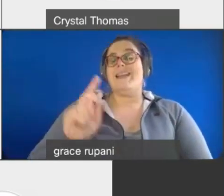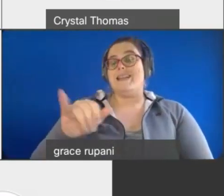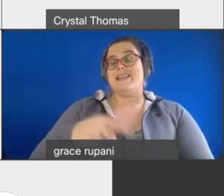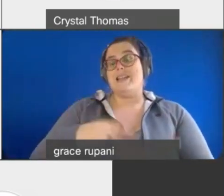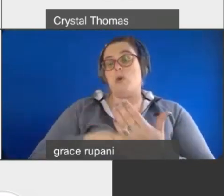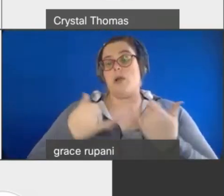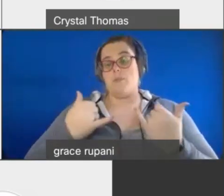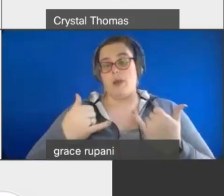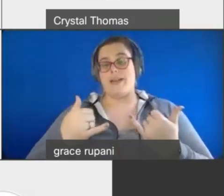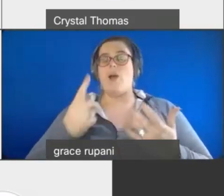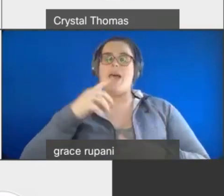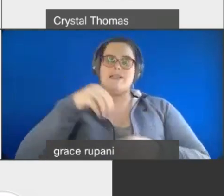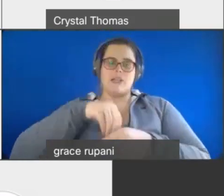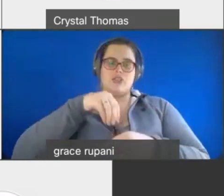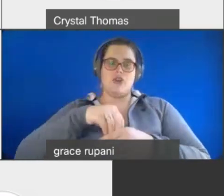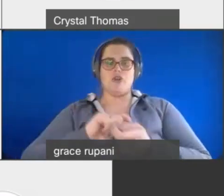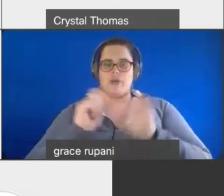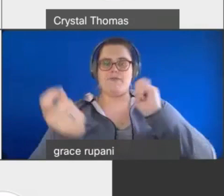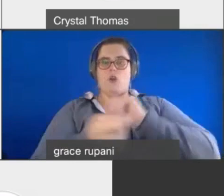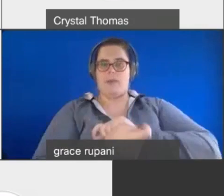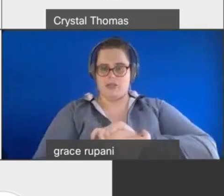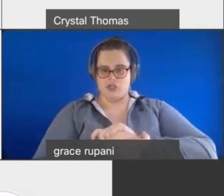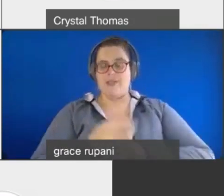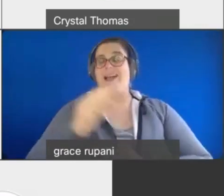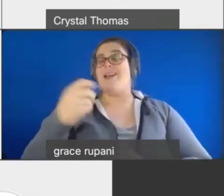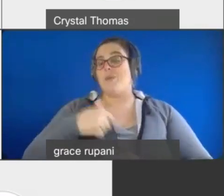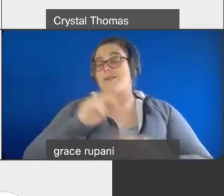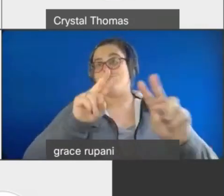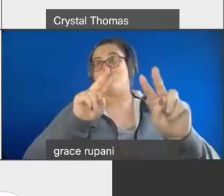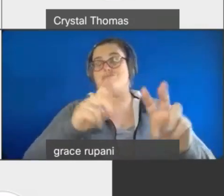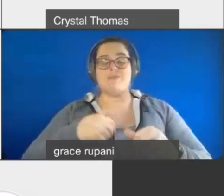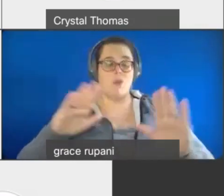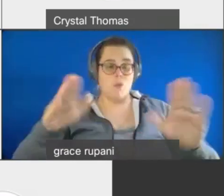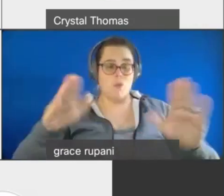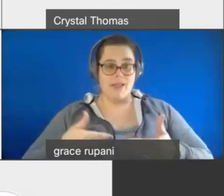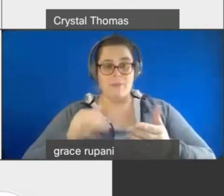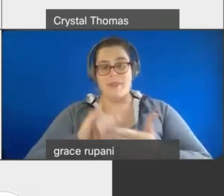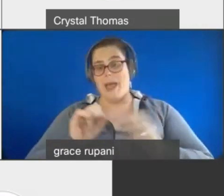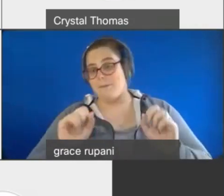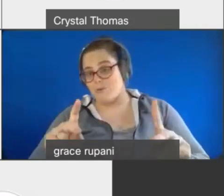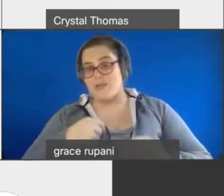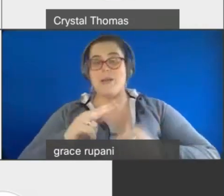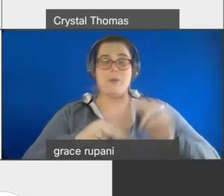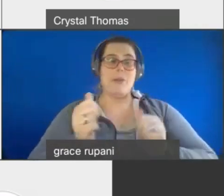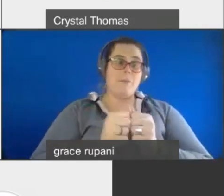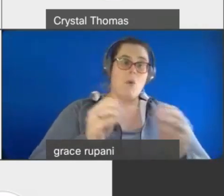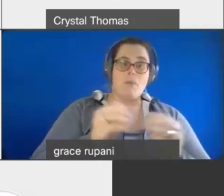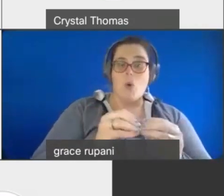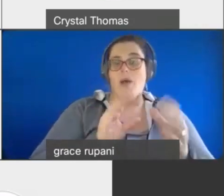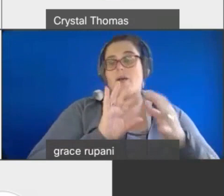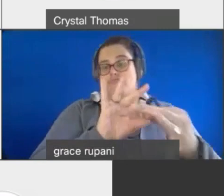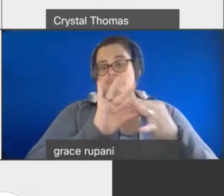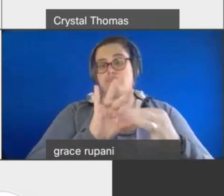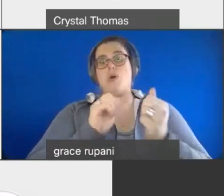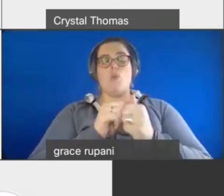an internal transformation and welcomes the opportunity to build more partnerships with community members and business